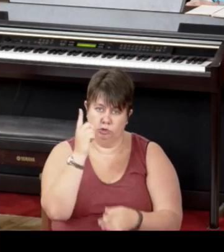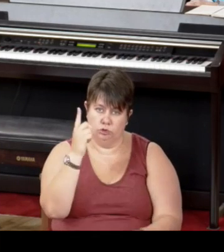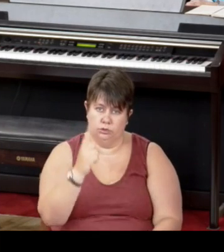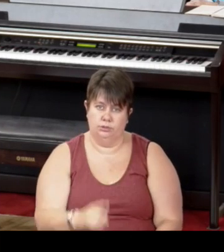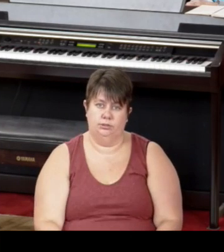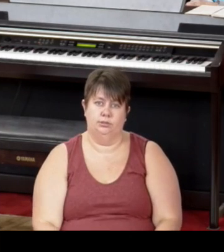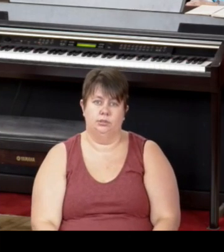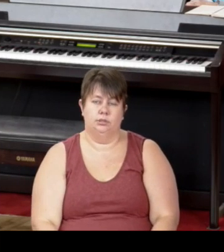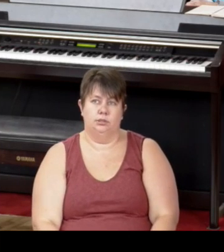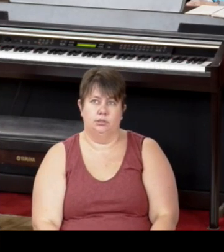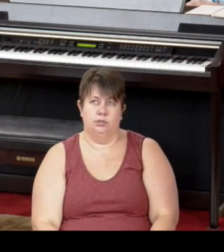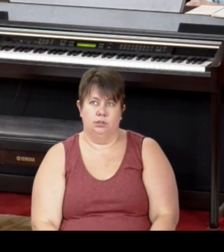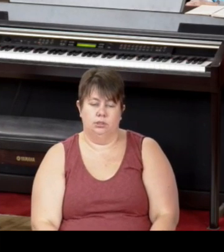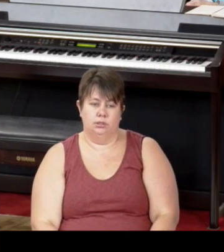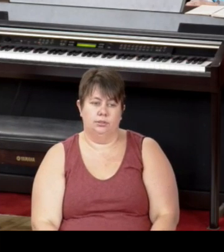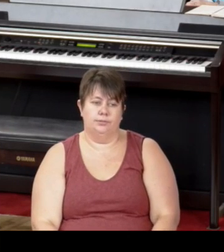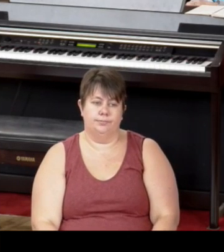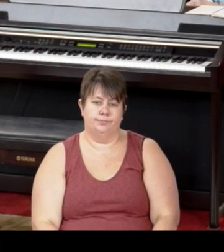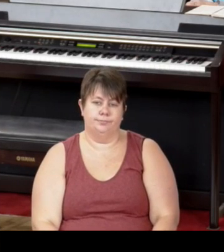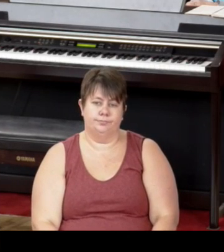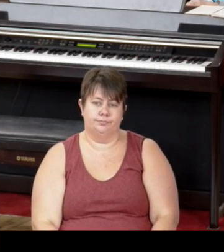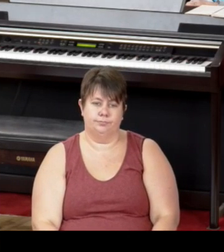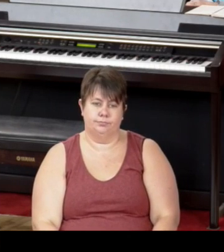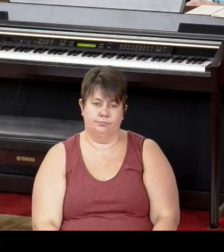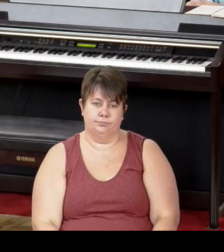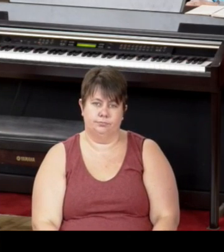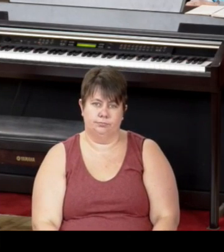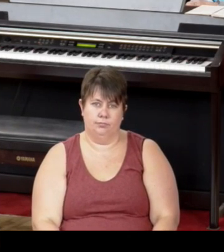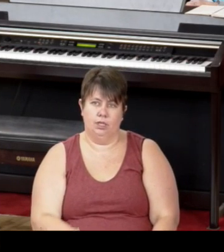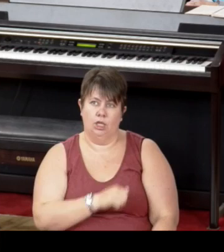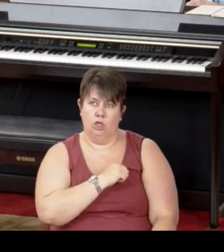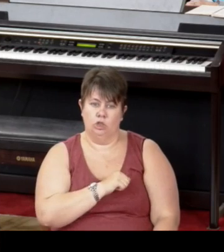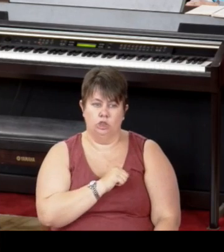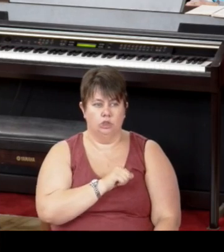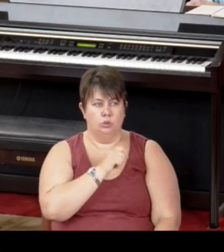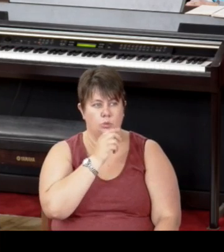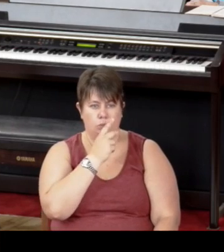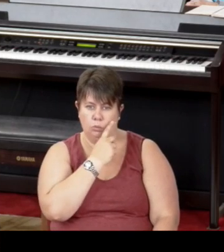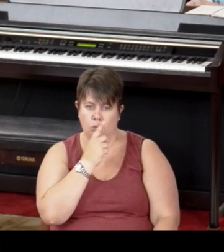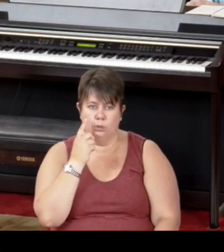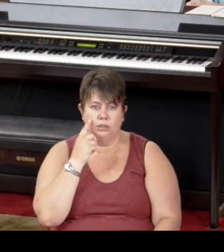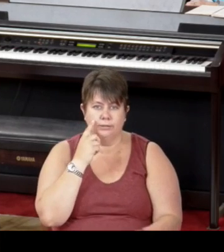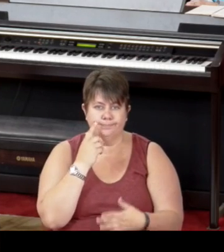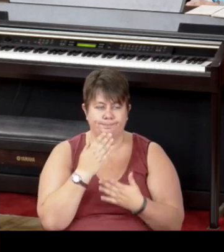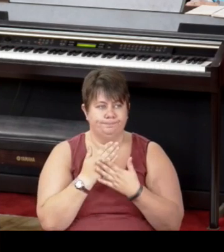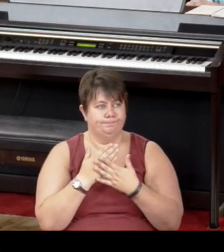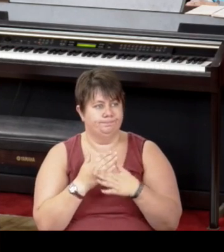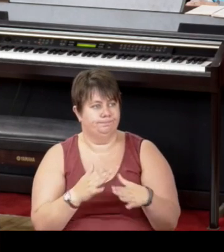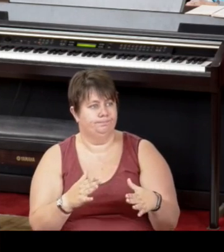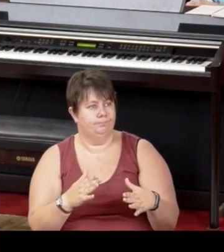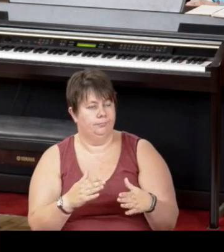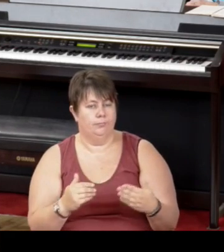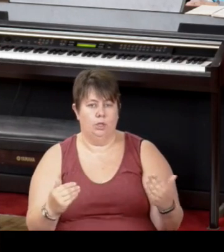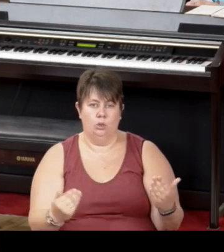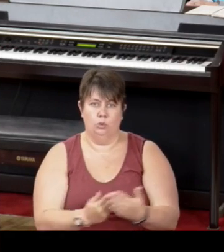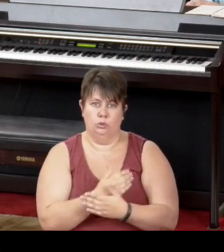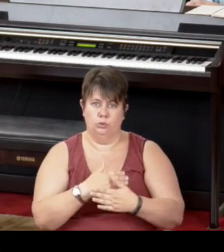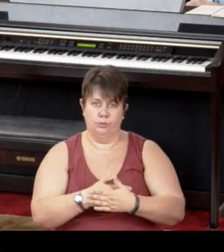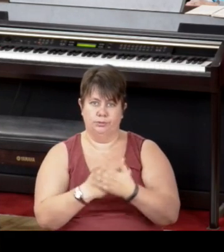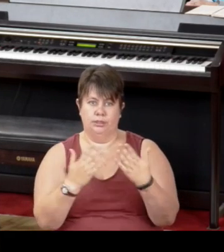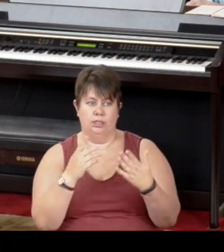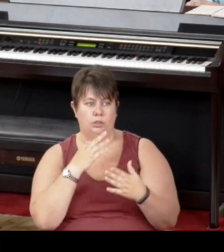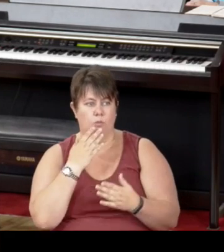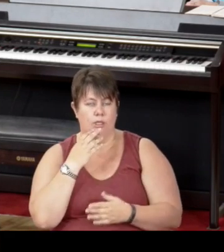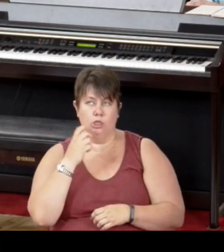Christian witness is meant to be a sign of the dawning of the day, the new day, the day when God will restore